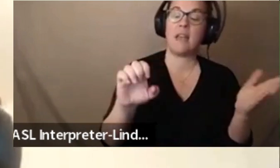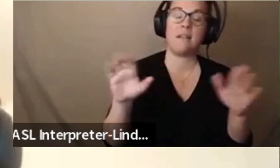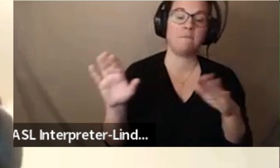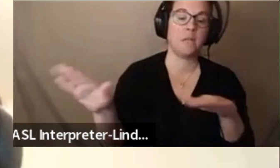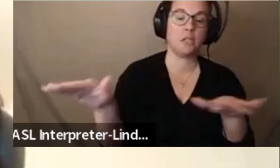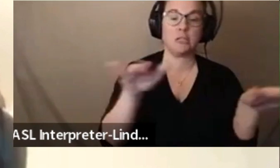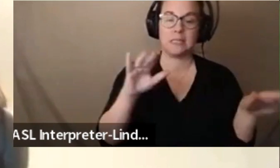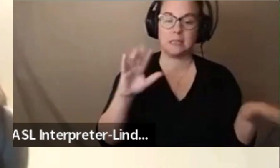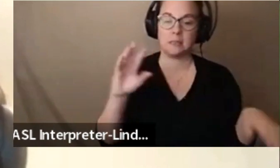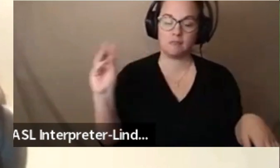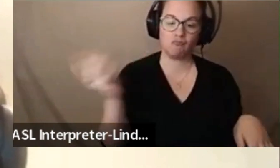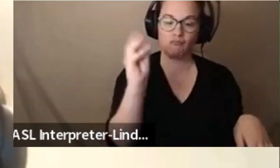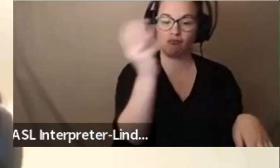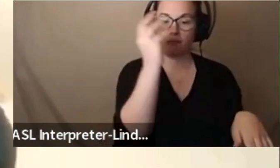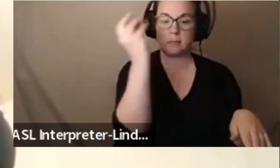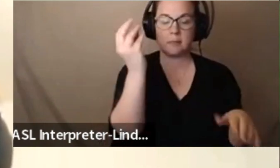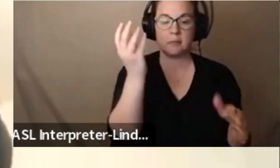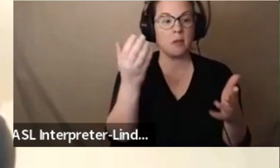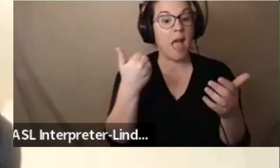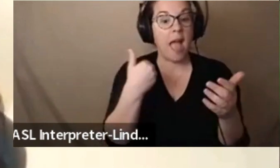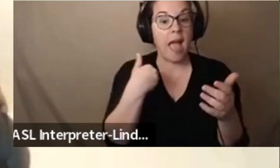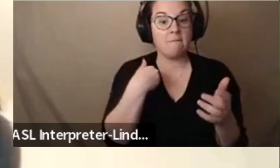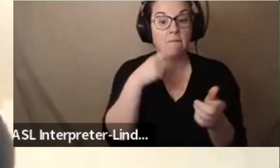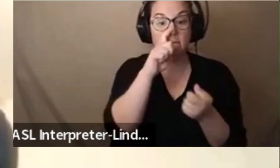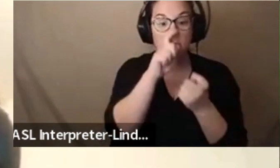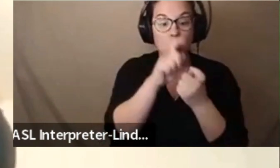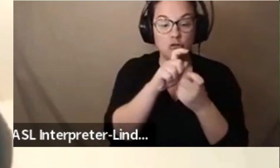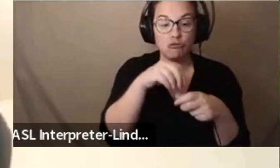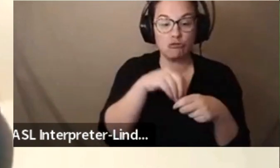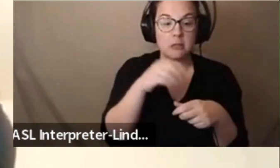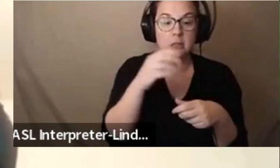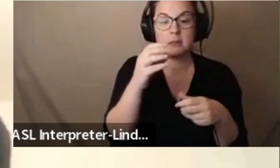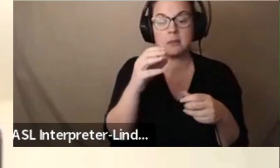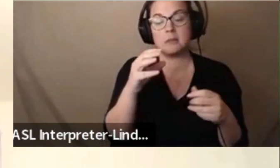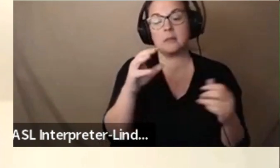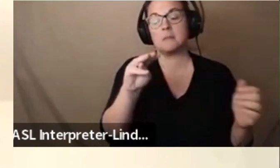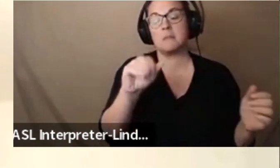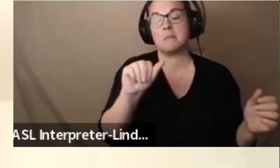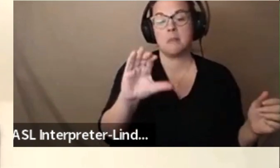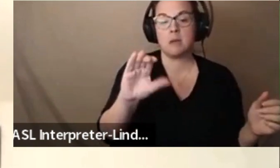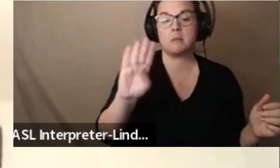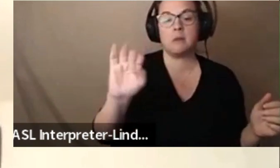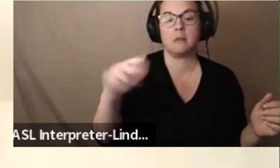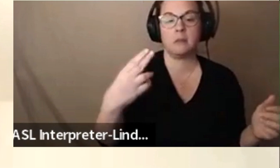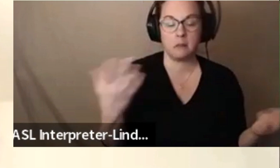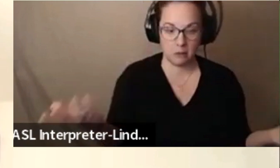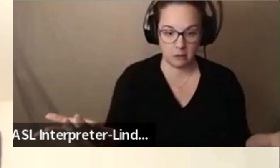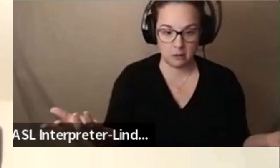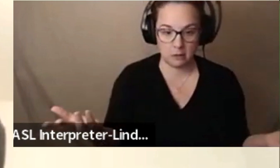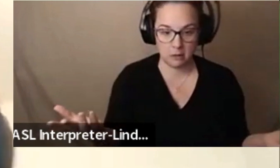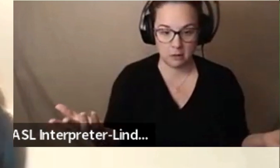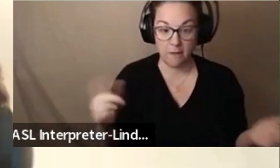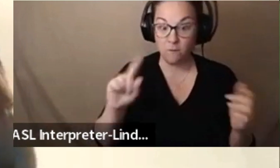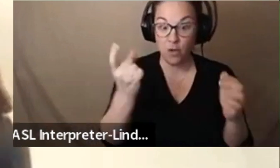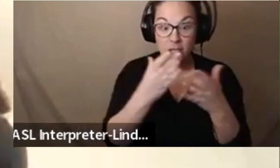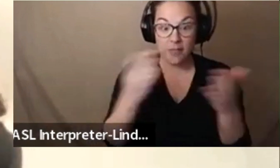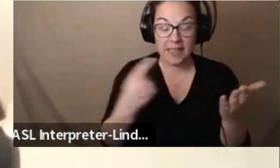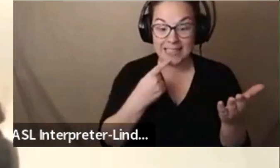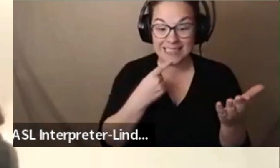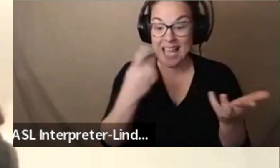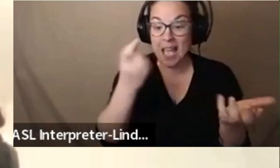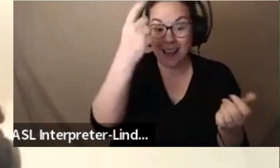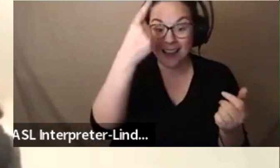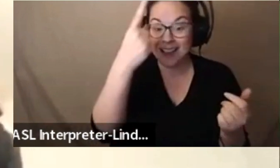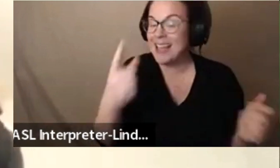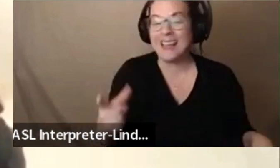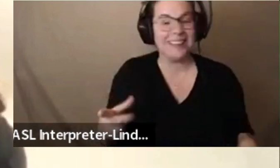figures of the Fae and of the witches in Macbeth, one of the first things that they say about the witches is that